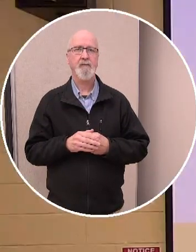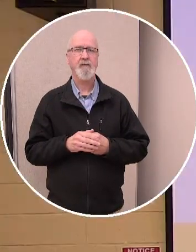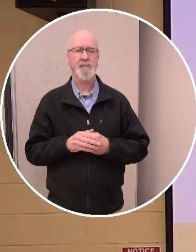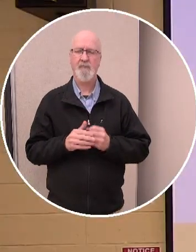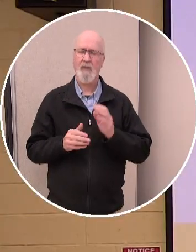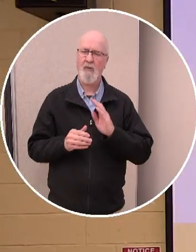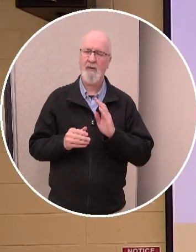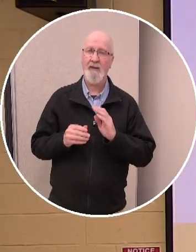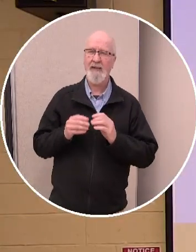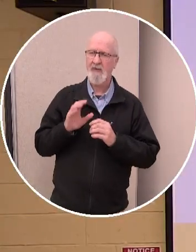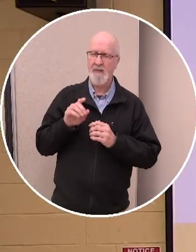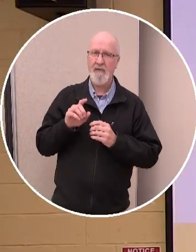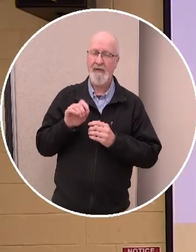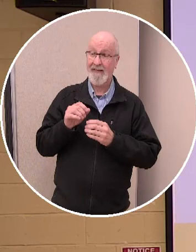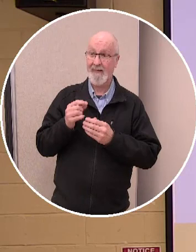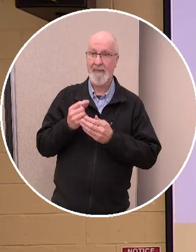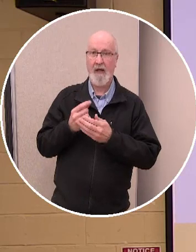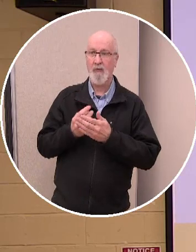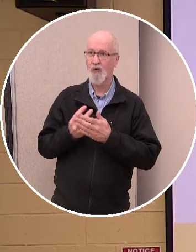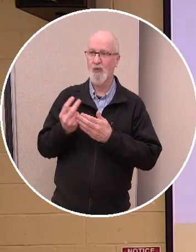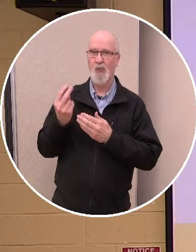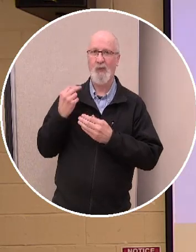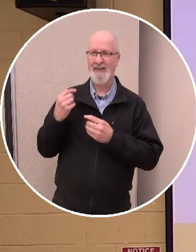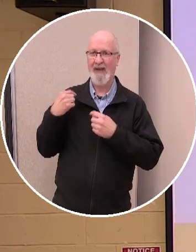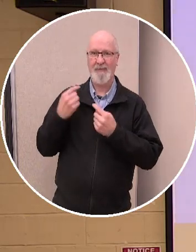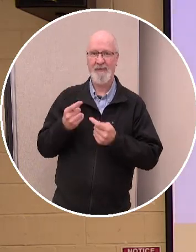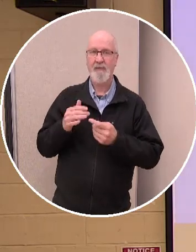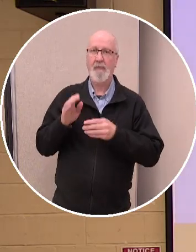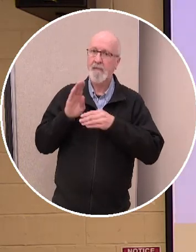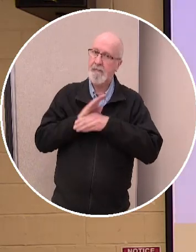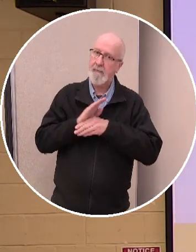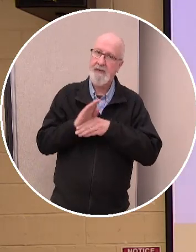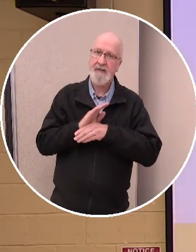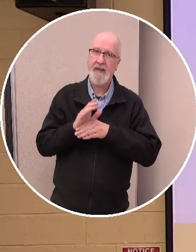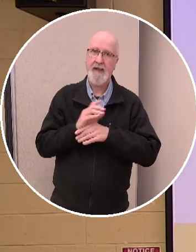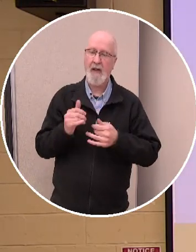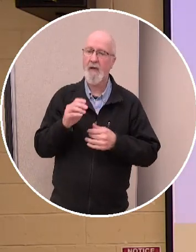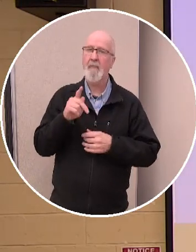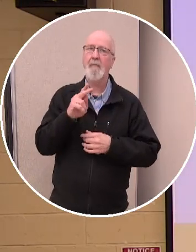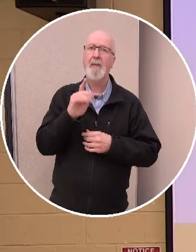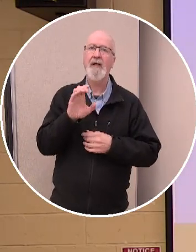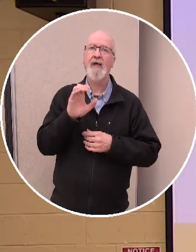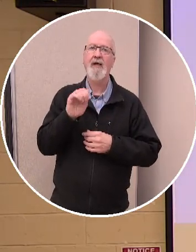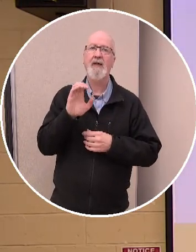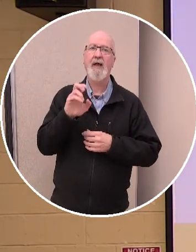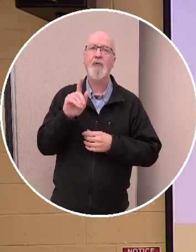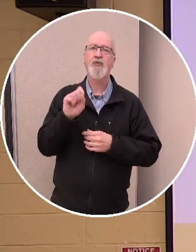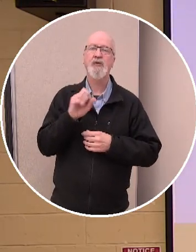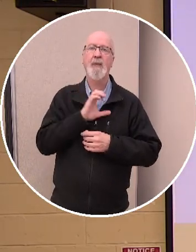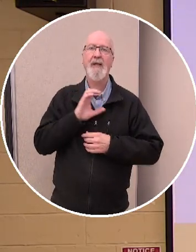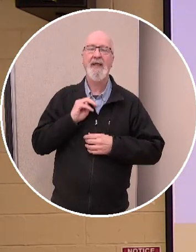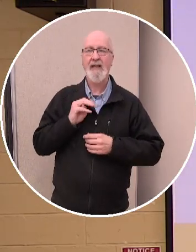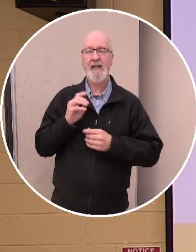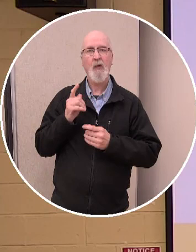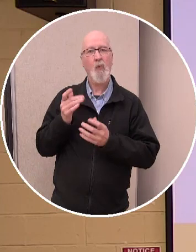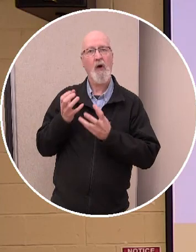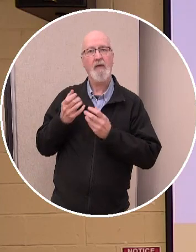Over the last 2 weeks, everything has been coming fast and furious, as you can well imagine, and the Public Accounts Committee did want us to